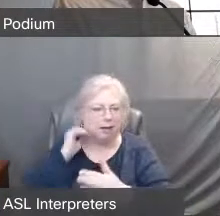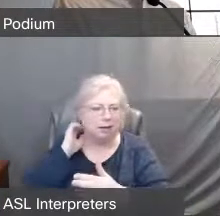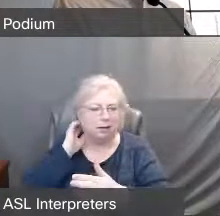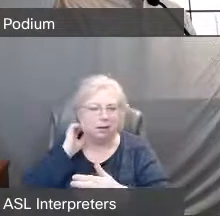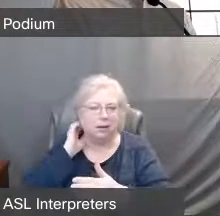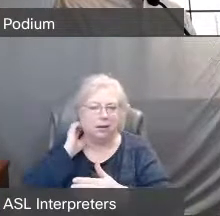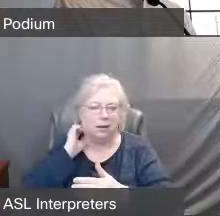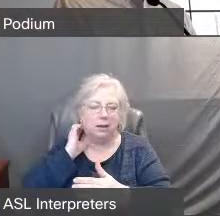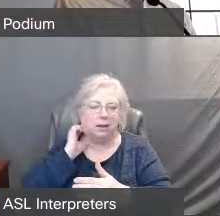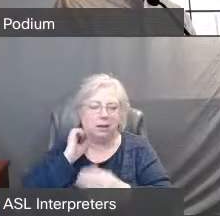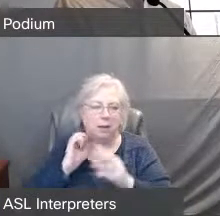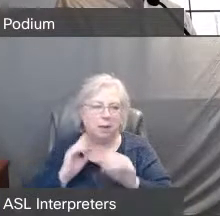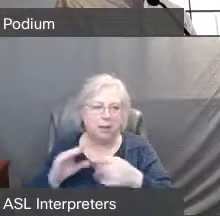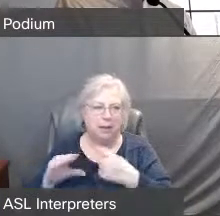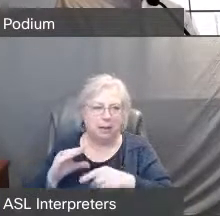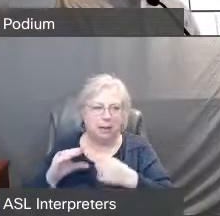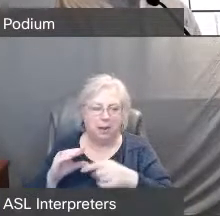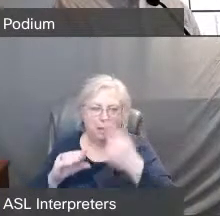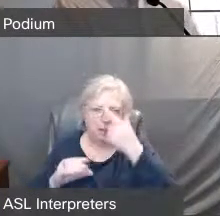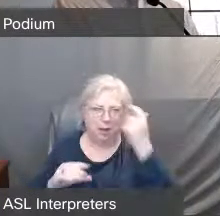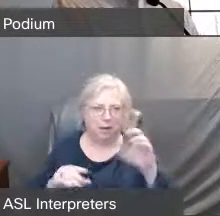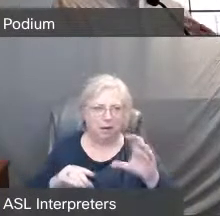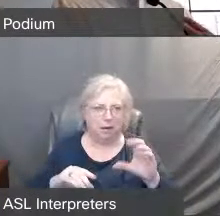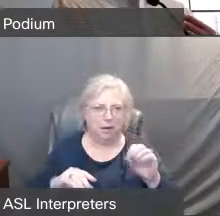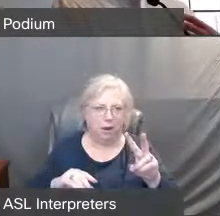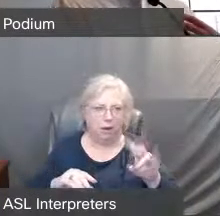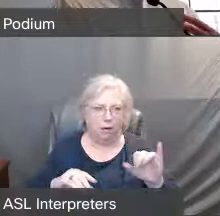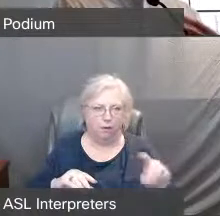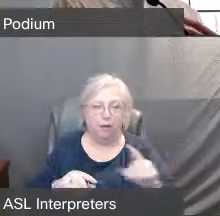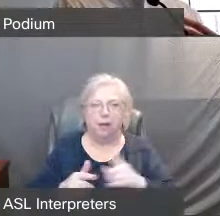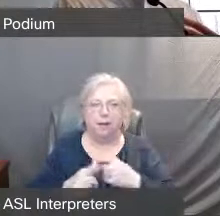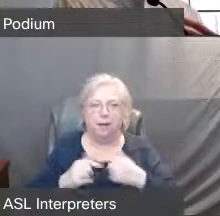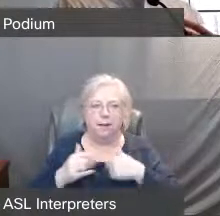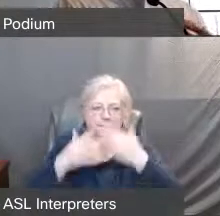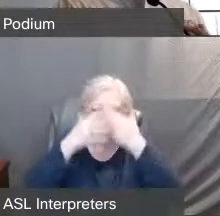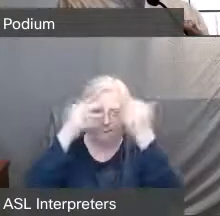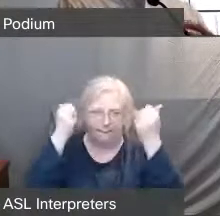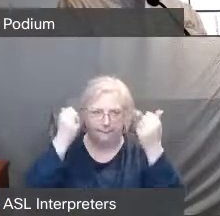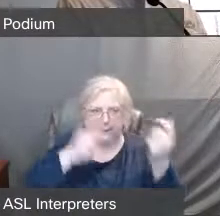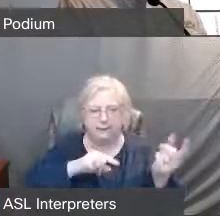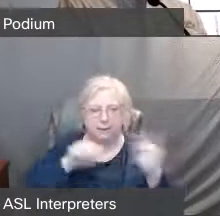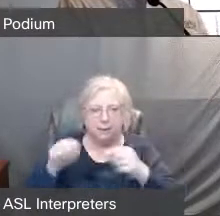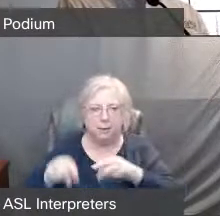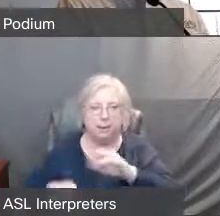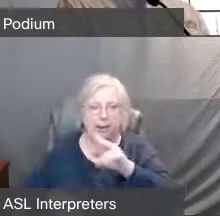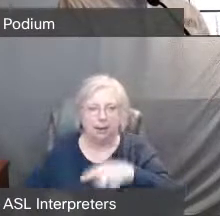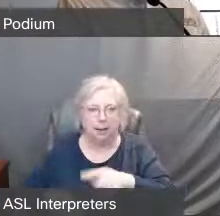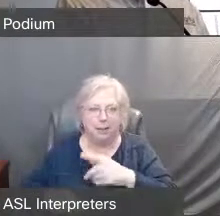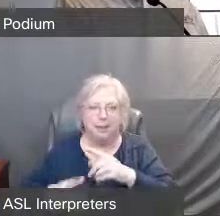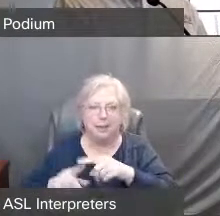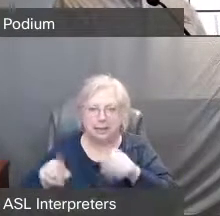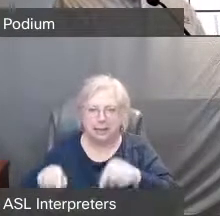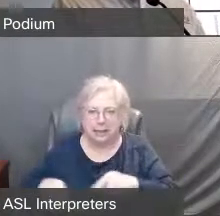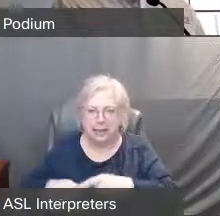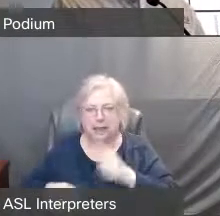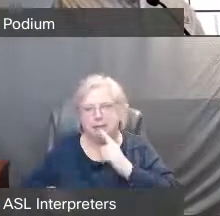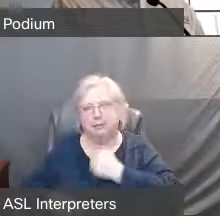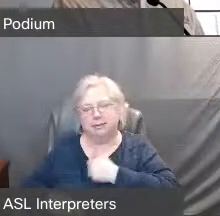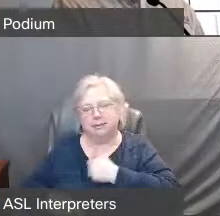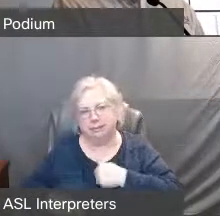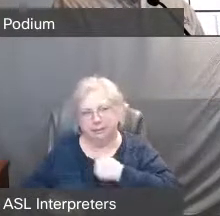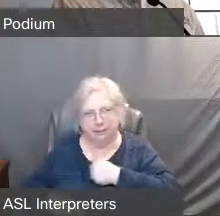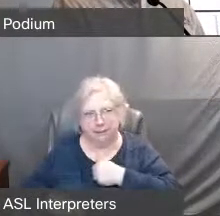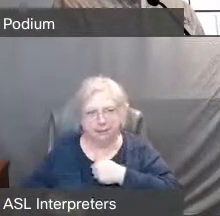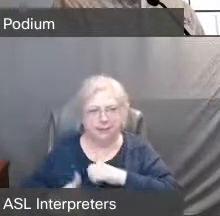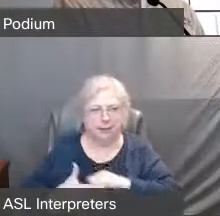sent everything over by email due to COVID. And then I forgot to come and pick up the sign. Very sorry about this. And so that's